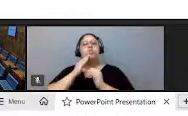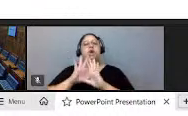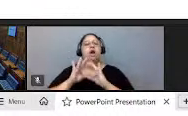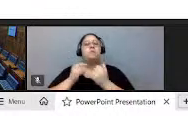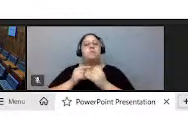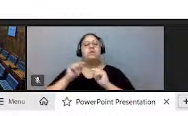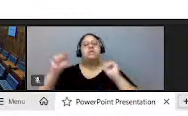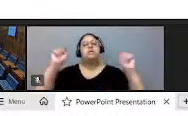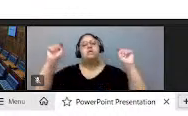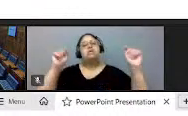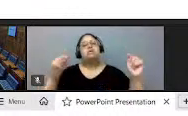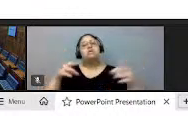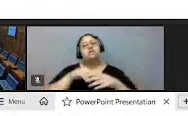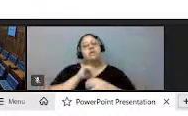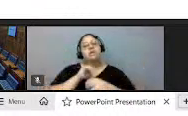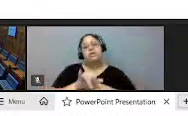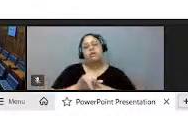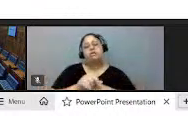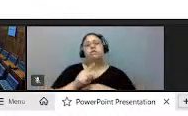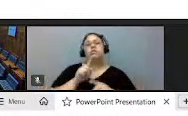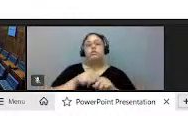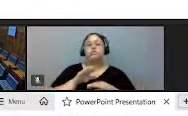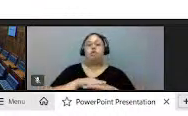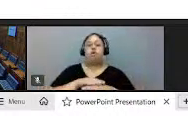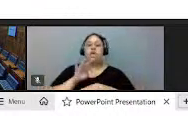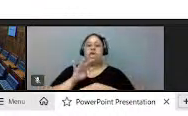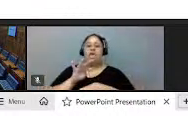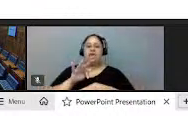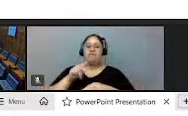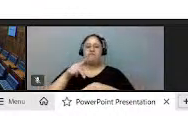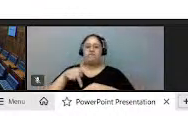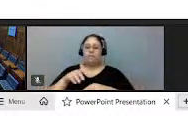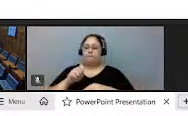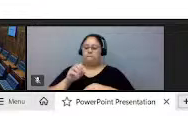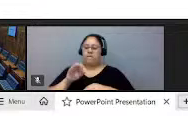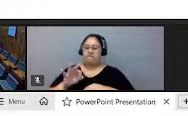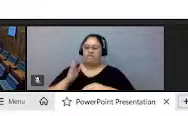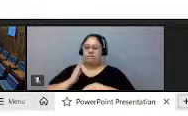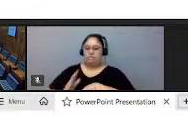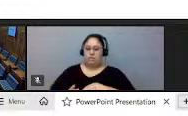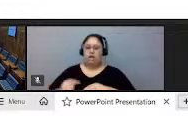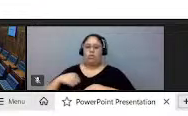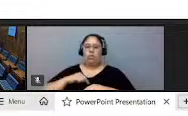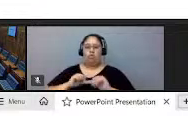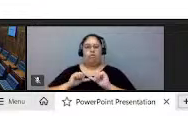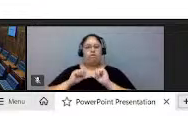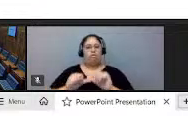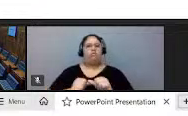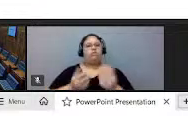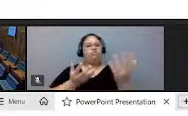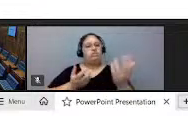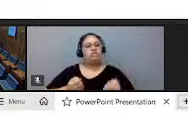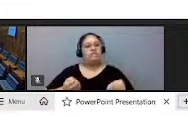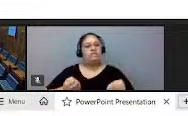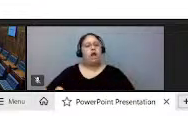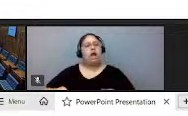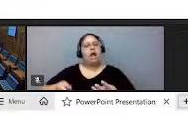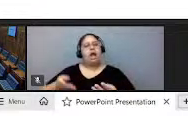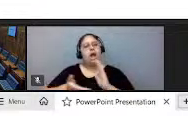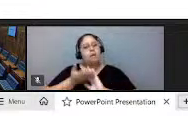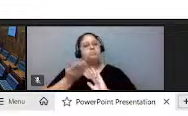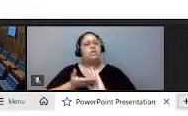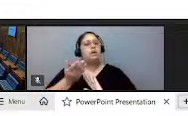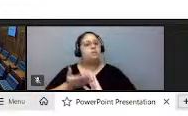that and specifically on the on the FBF side and we will continually receive uh the updates and engage the